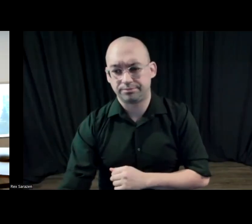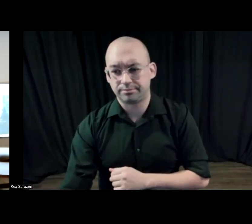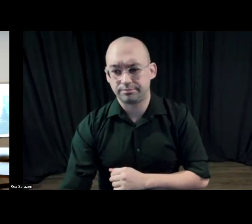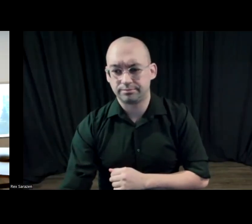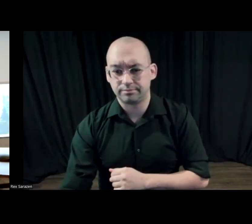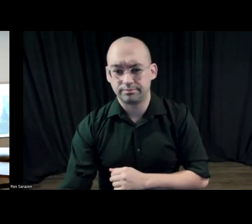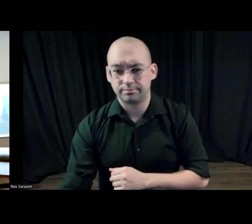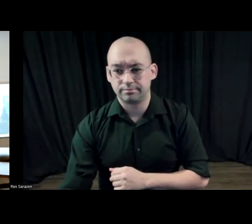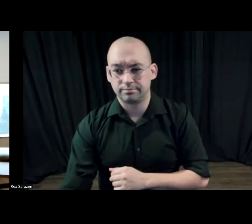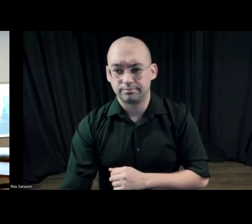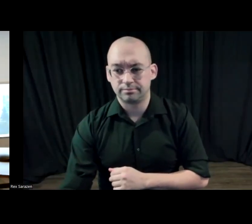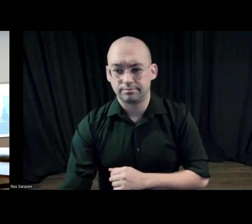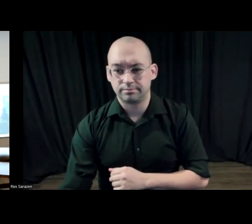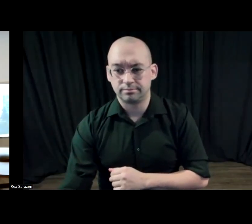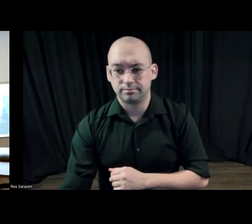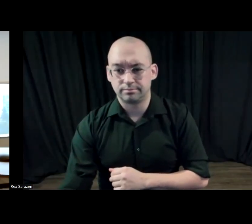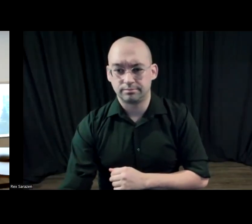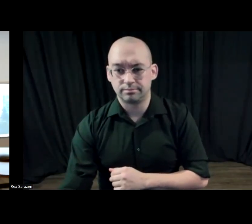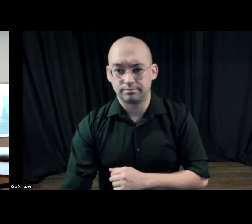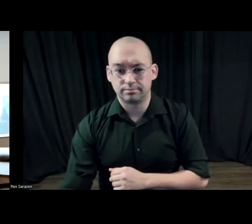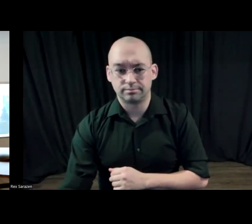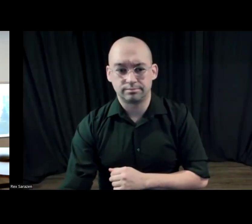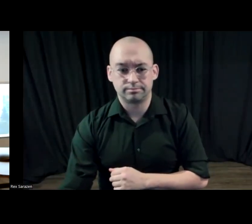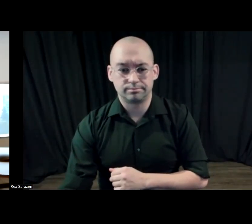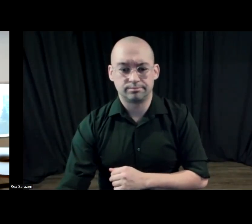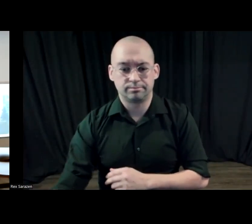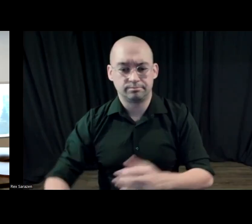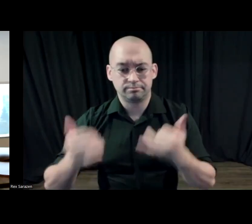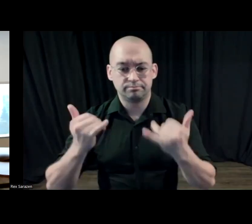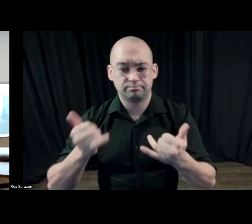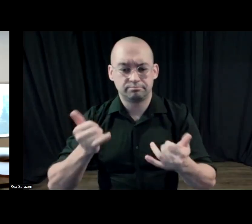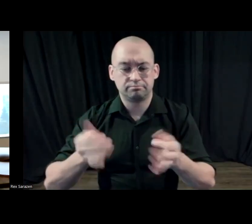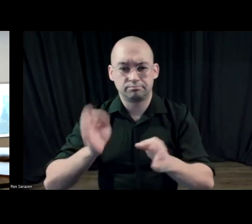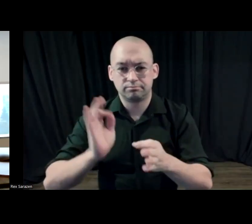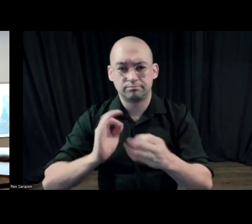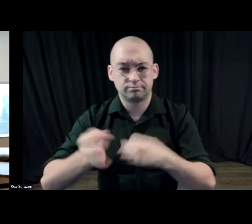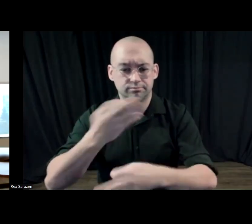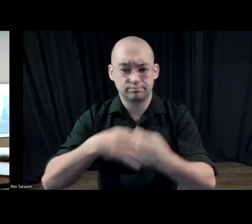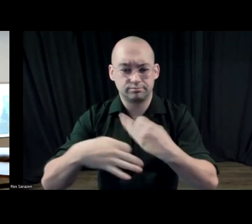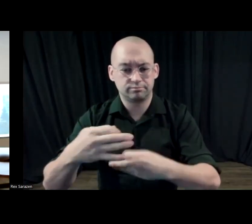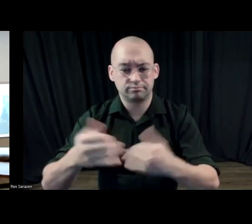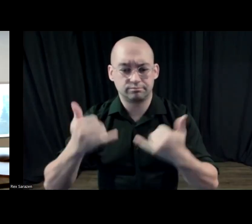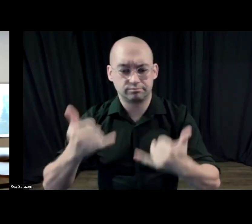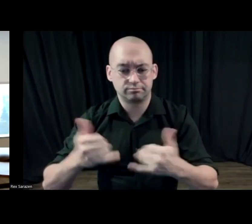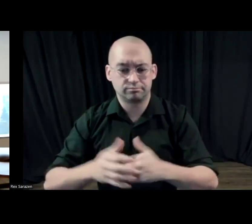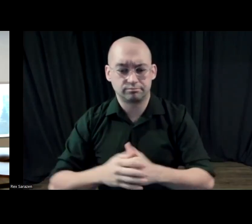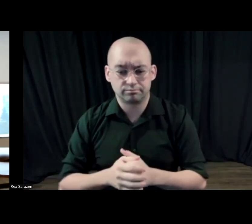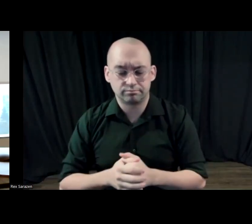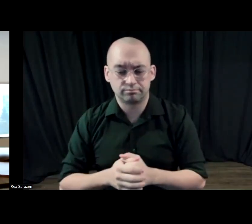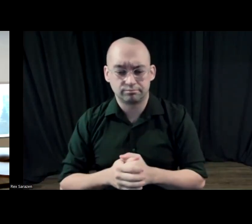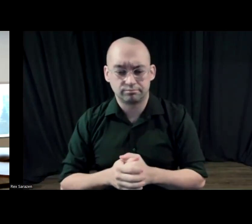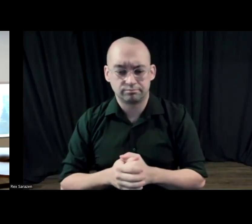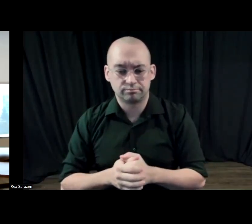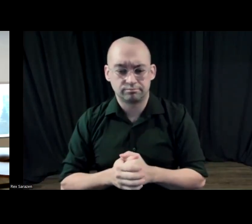This committee is absolutely vital to the Master Plan for Aging's success. I was pleased to see that you identified